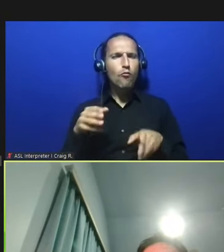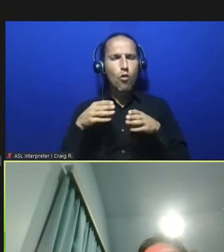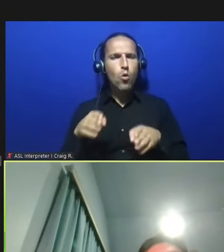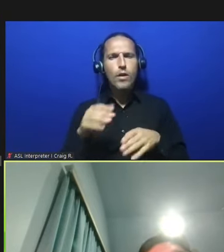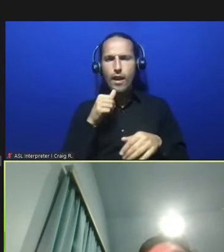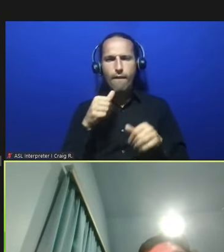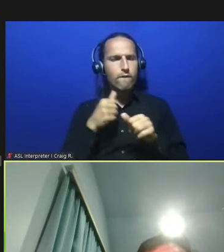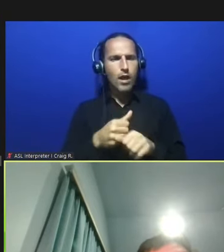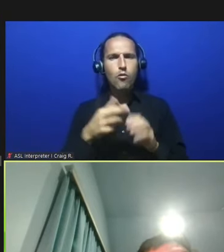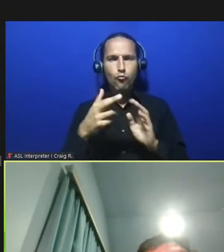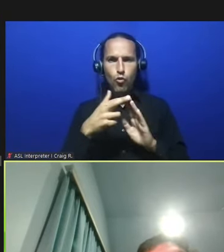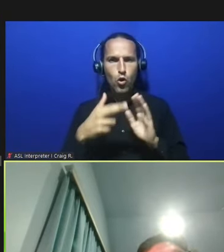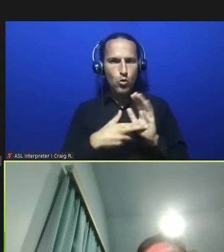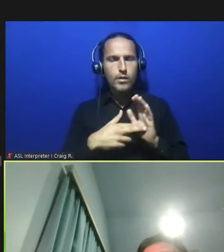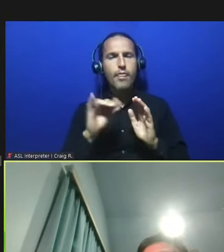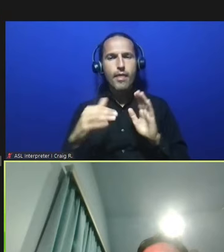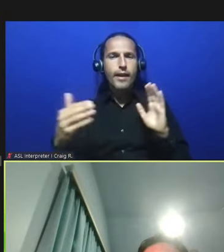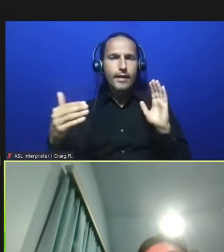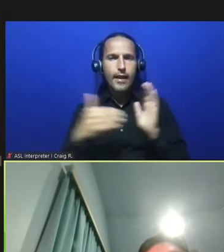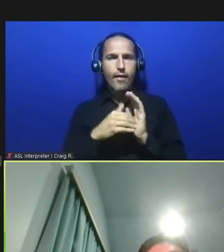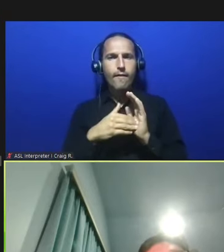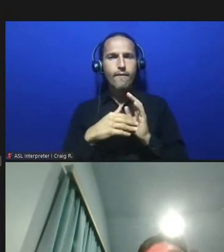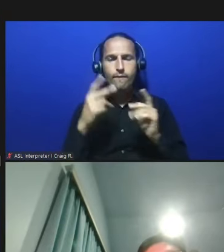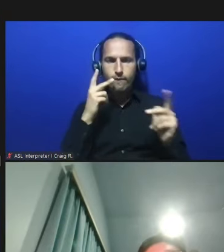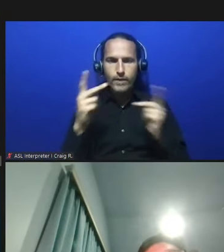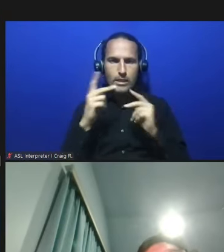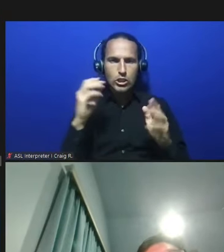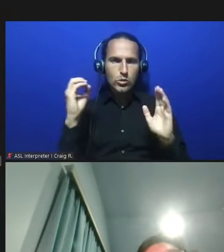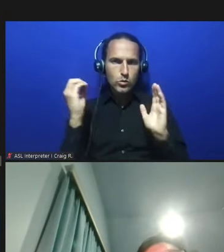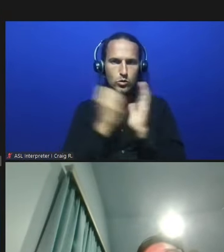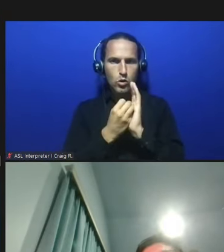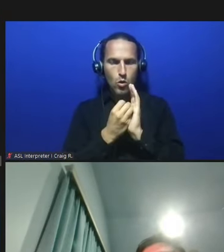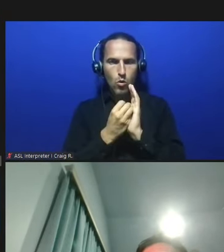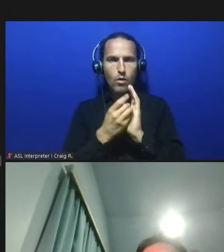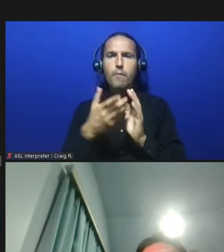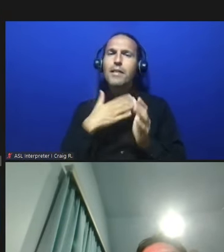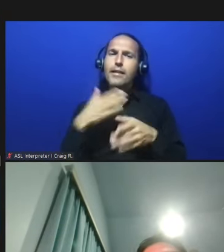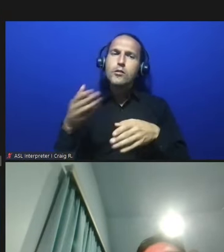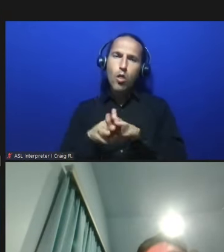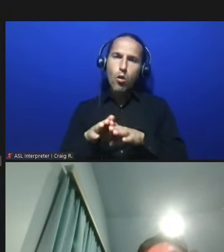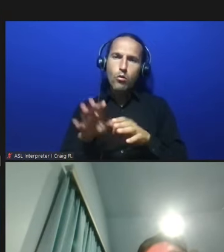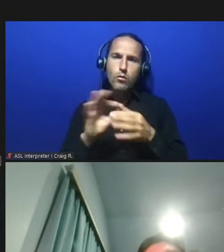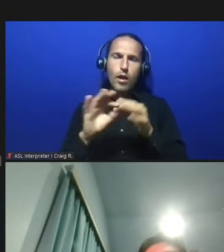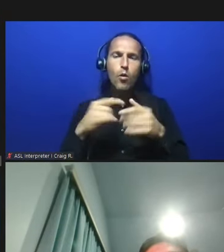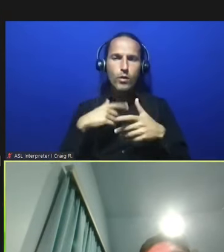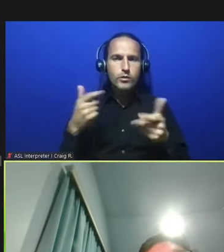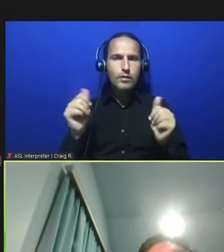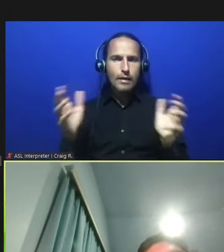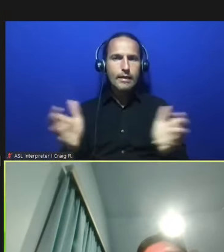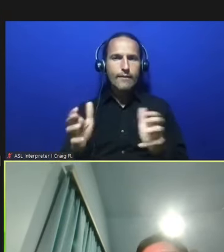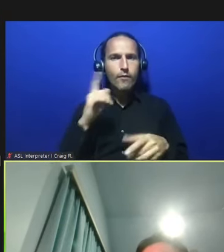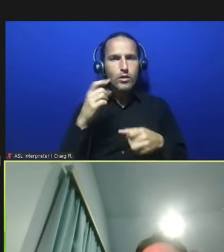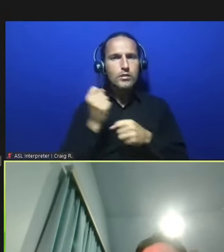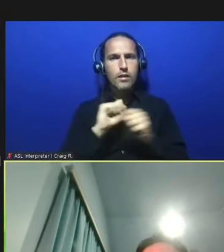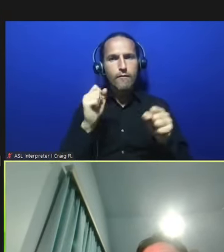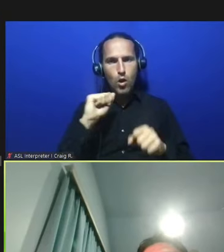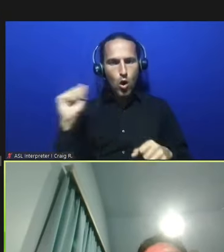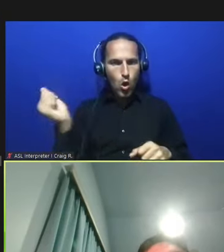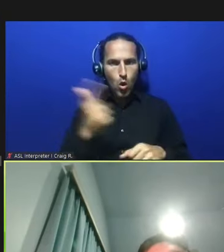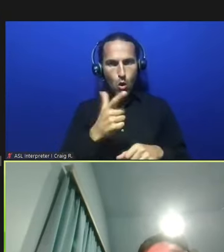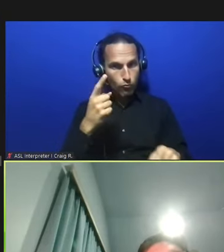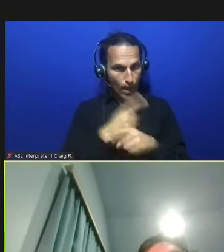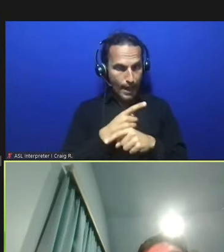the road. And that is against Vision Zero. Please conclude your remarks. Vision Zero is something that we want to push for the safety of everybody,